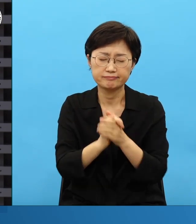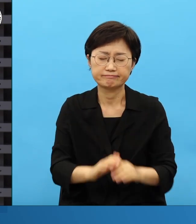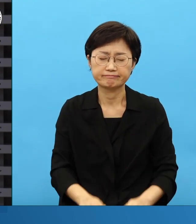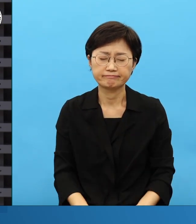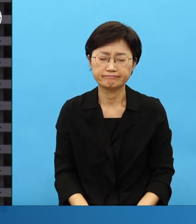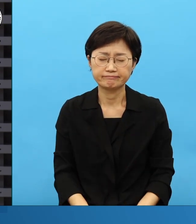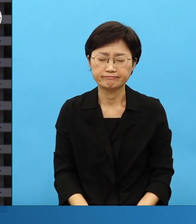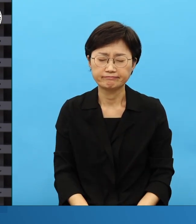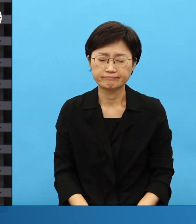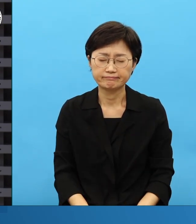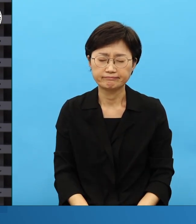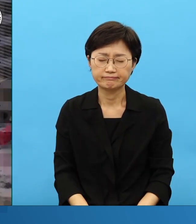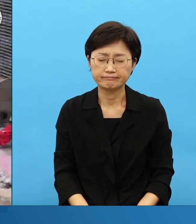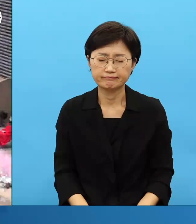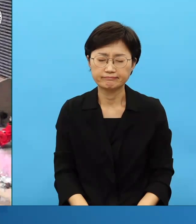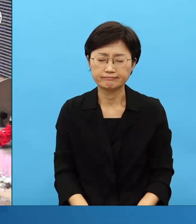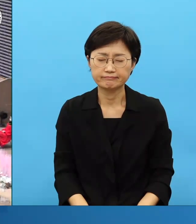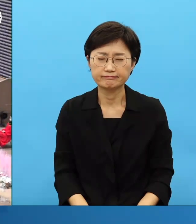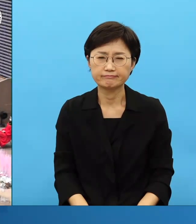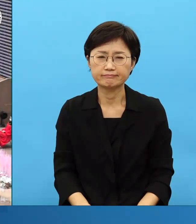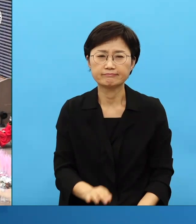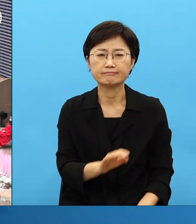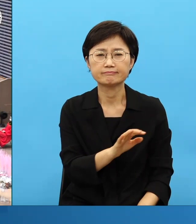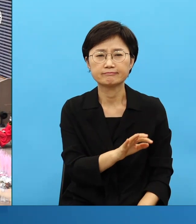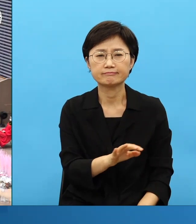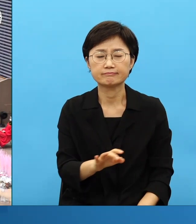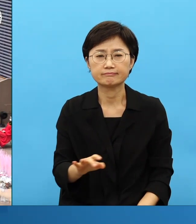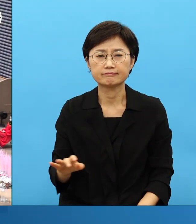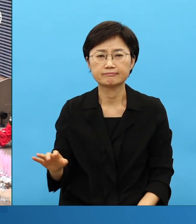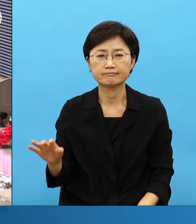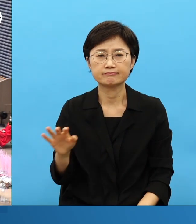all our problems. Amen.